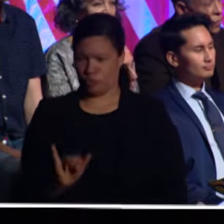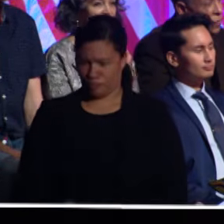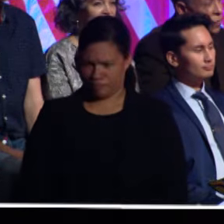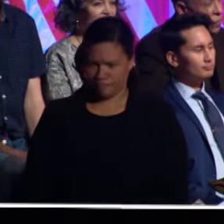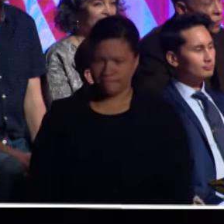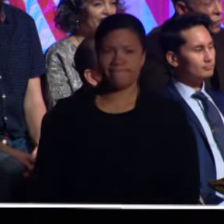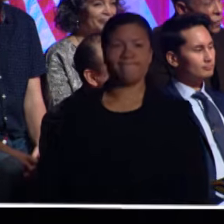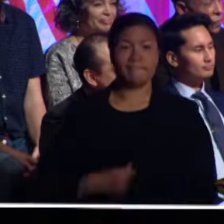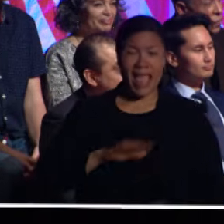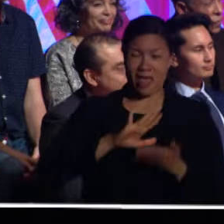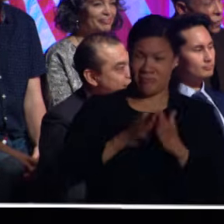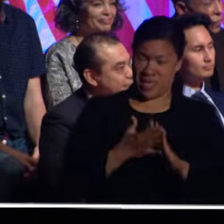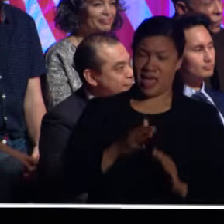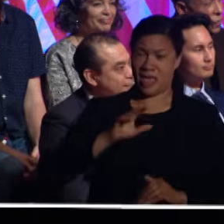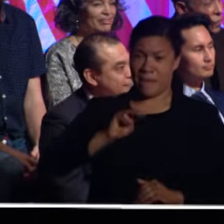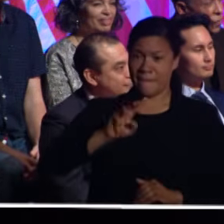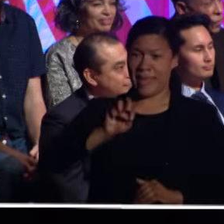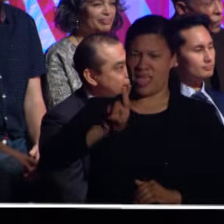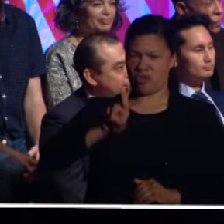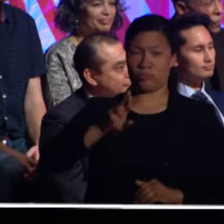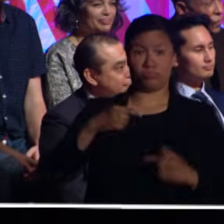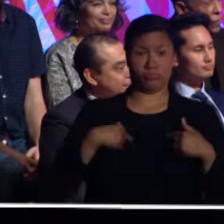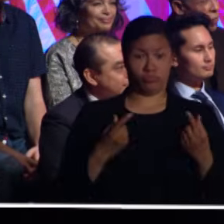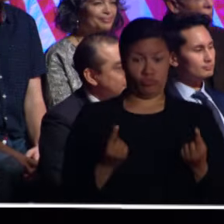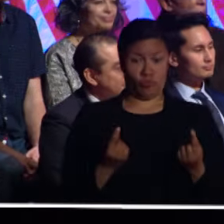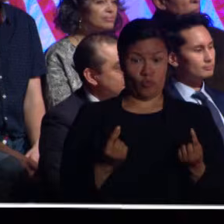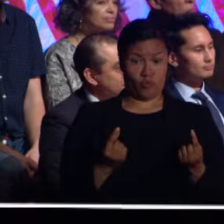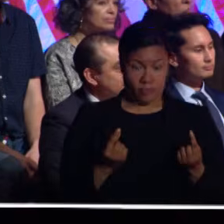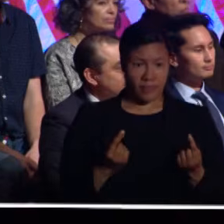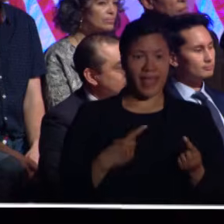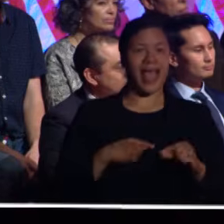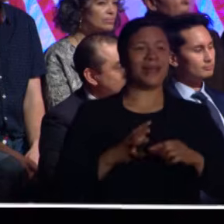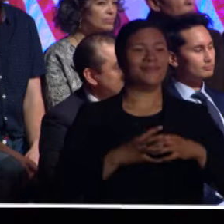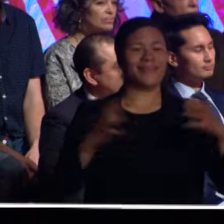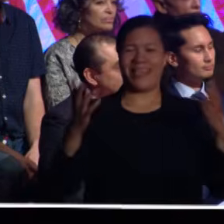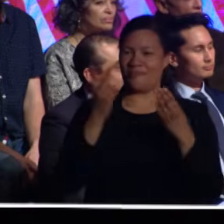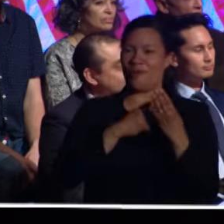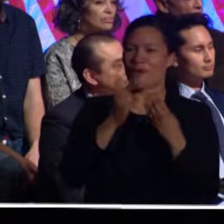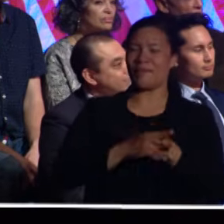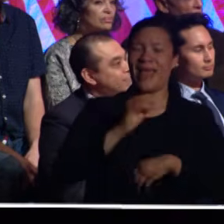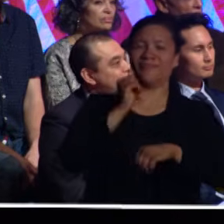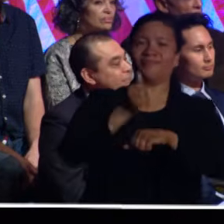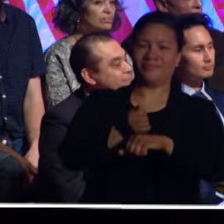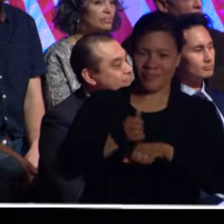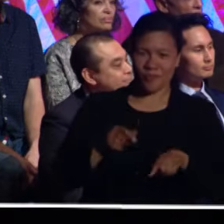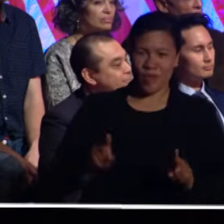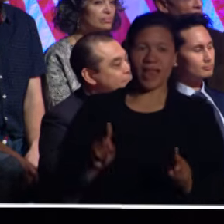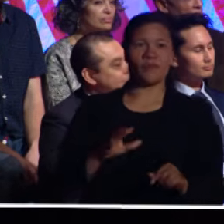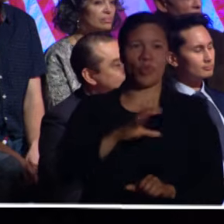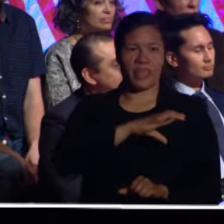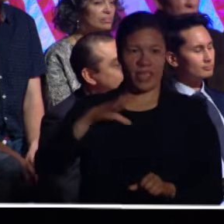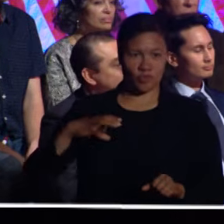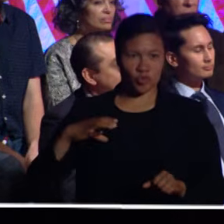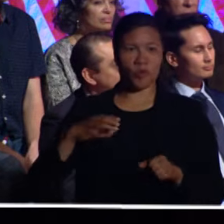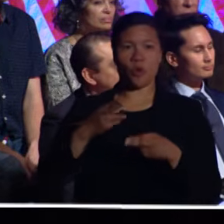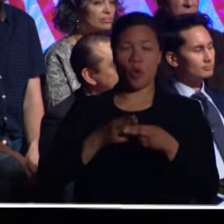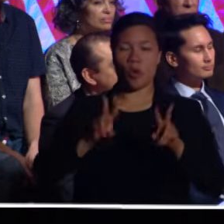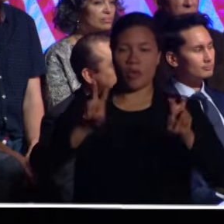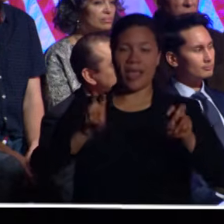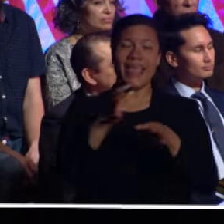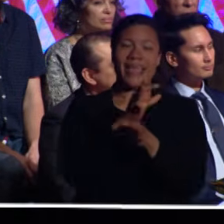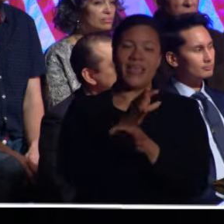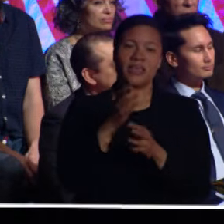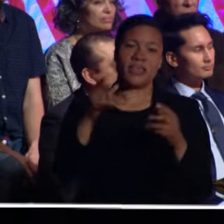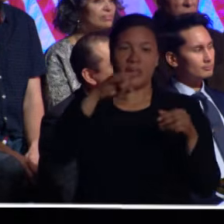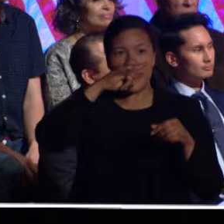first things I did was expand a program I created when I was on the council, the Kids Ride Free program. By adding